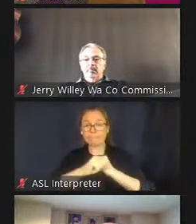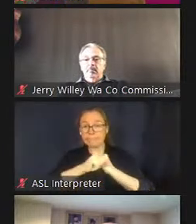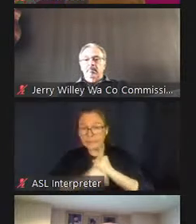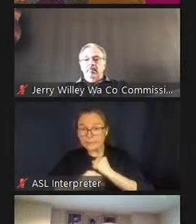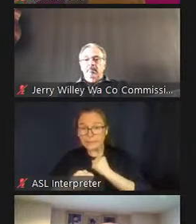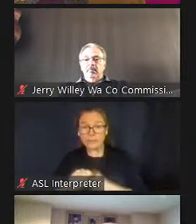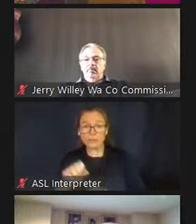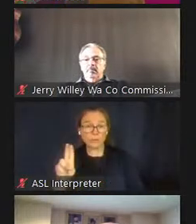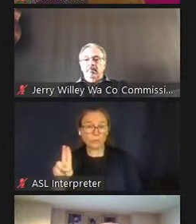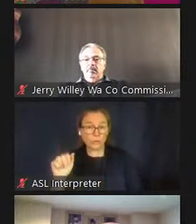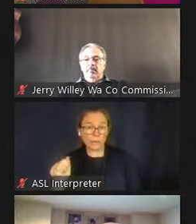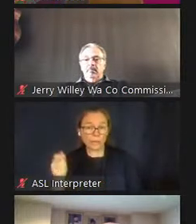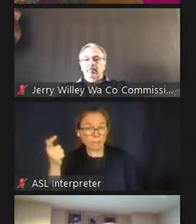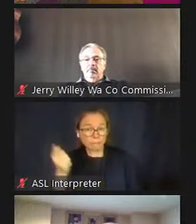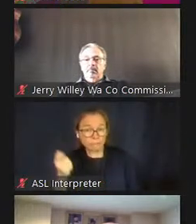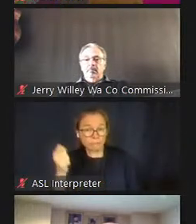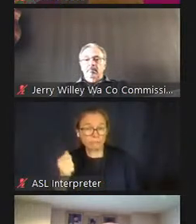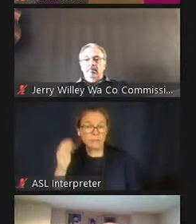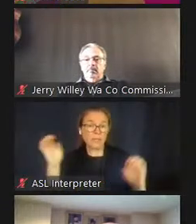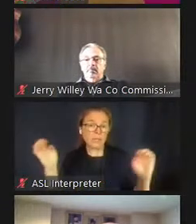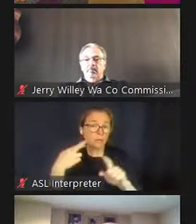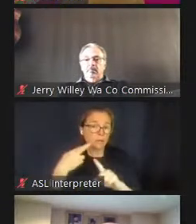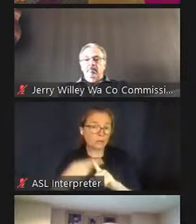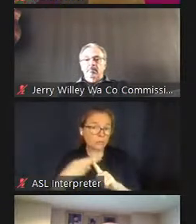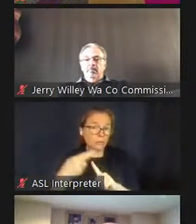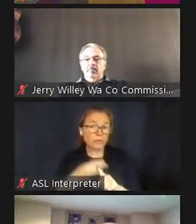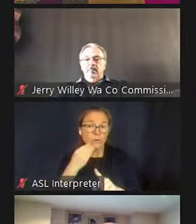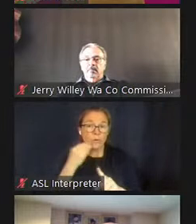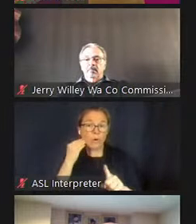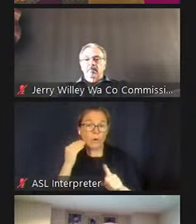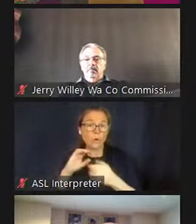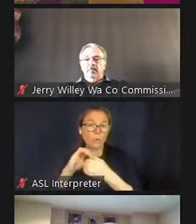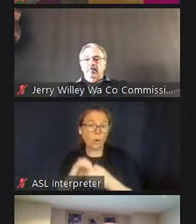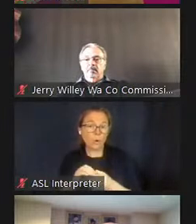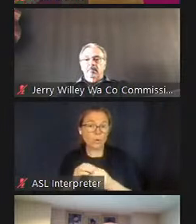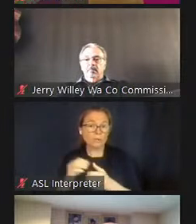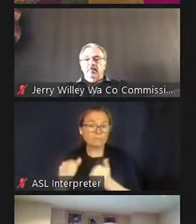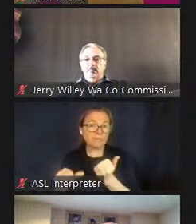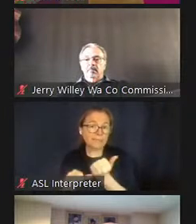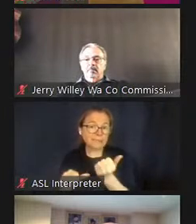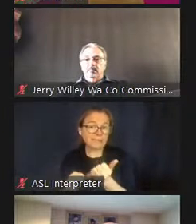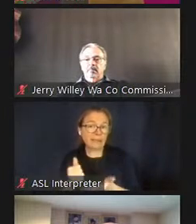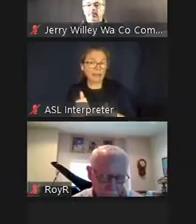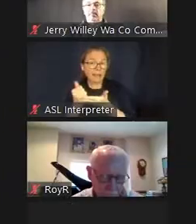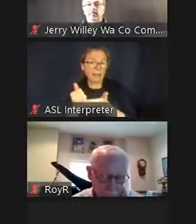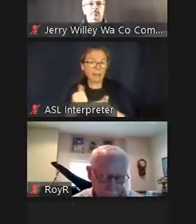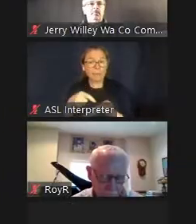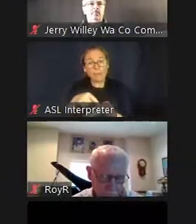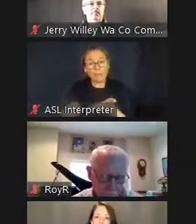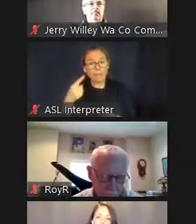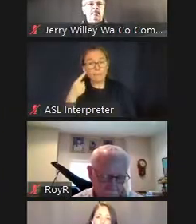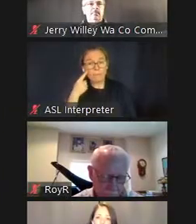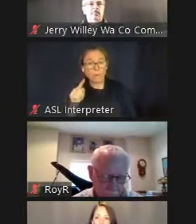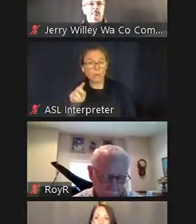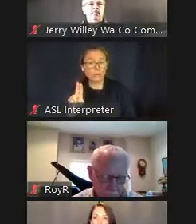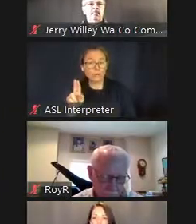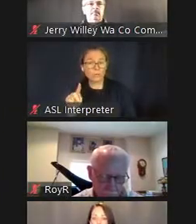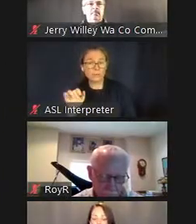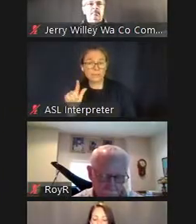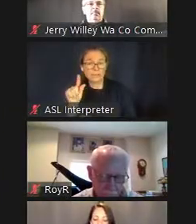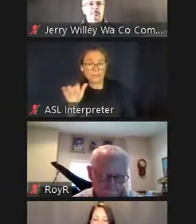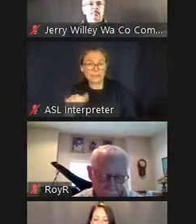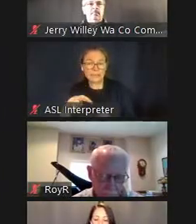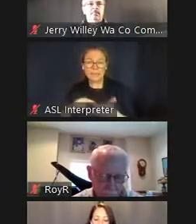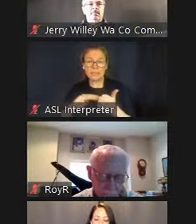credit, emergency renter and homeowner assistance, and utility relief. For businesses, this relief included paycheck